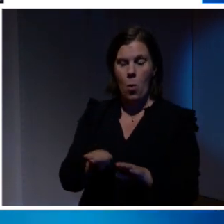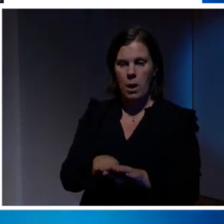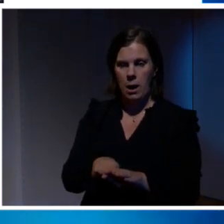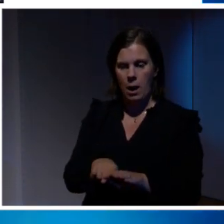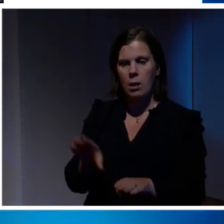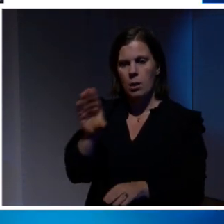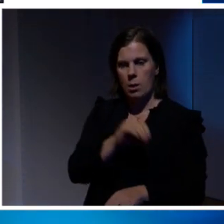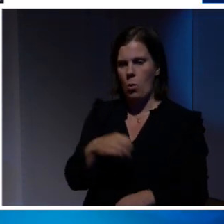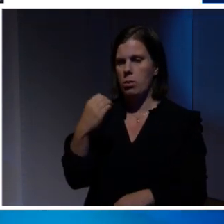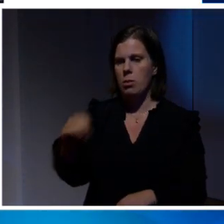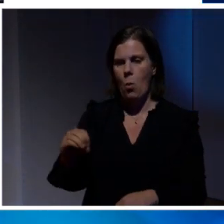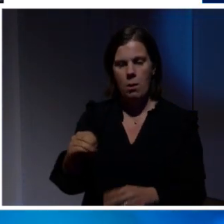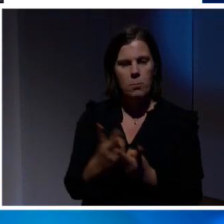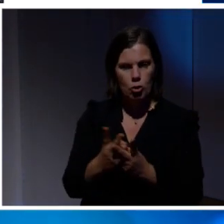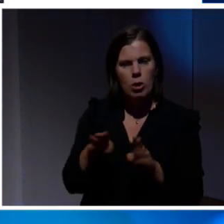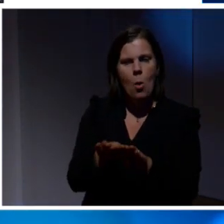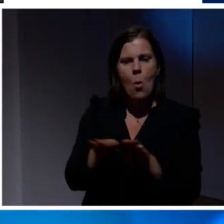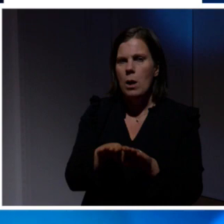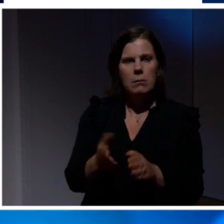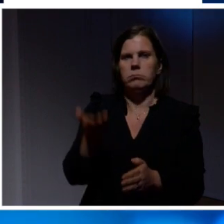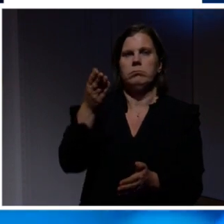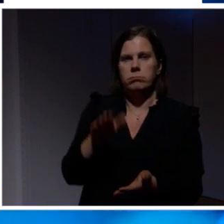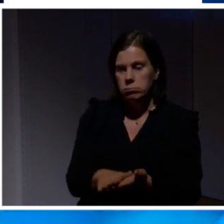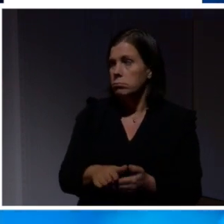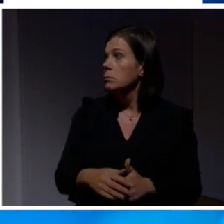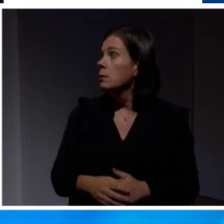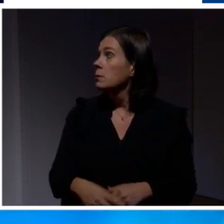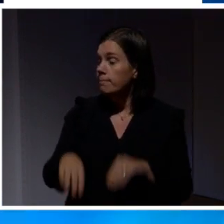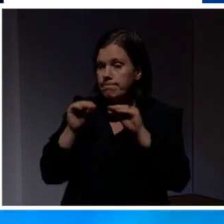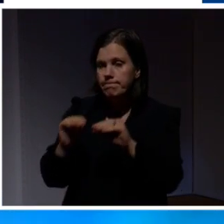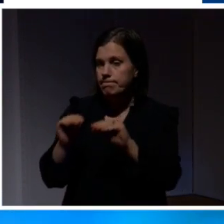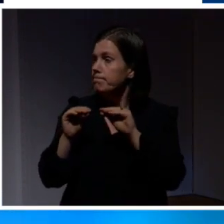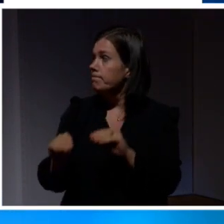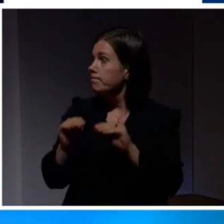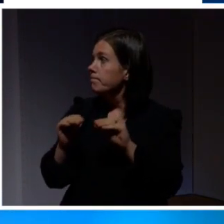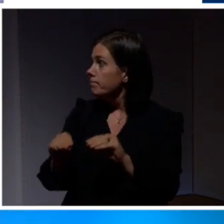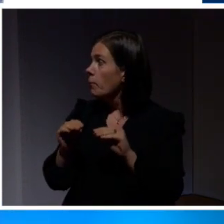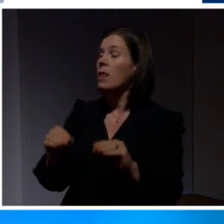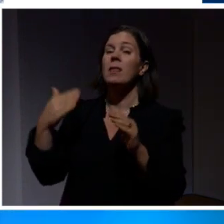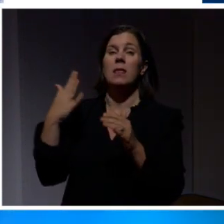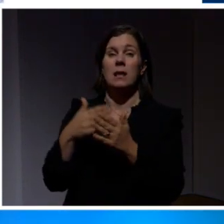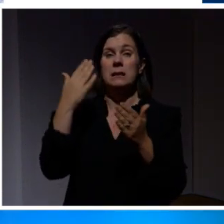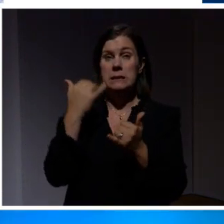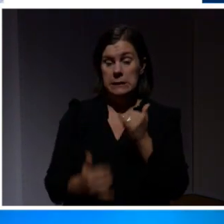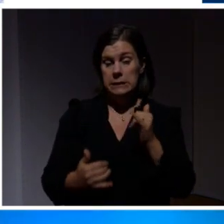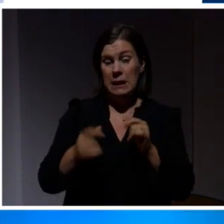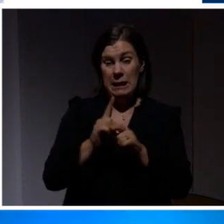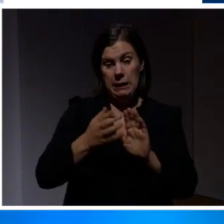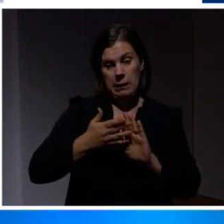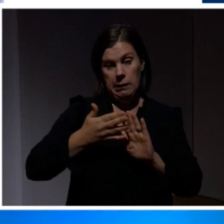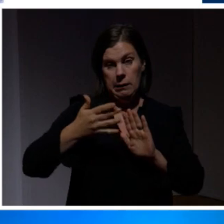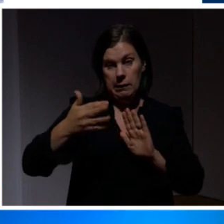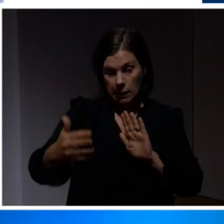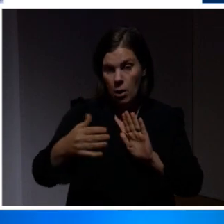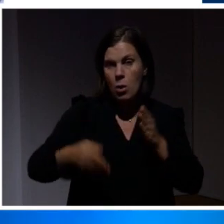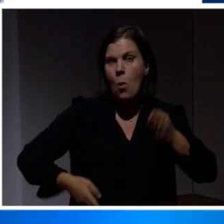it a number zero. And this kind of reinforcement learning eventually gets the robot over time to figure